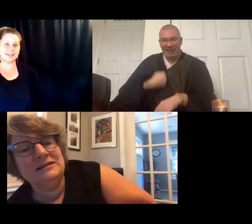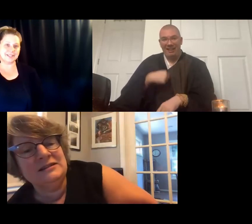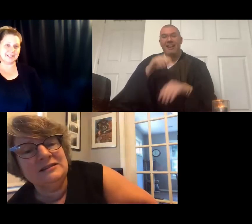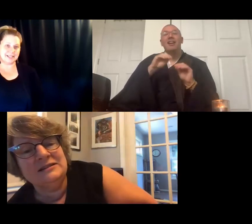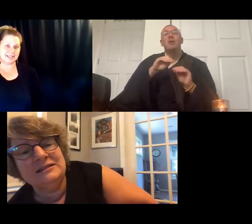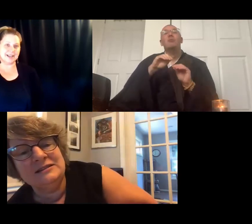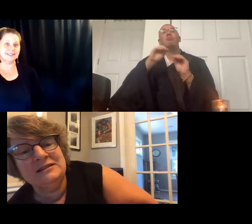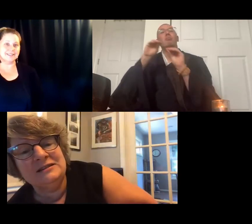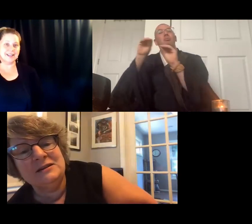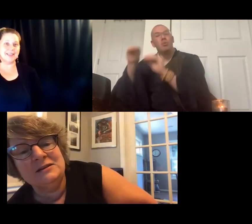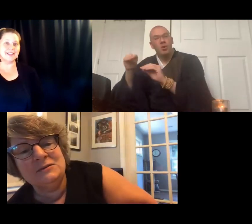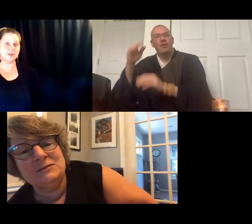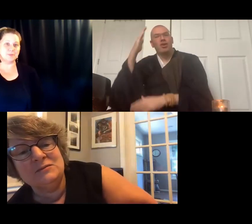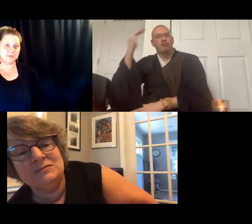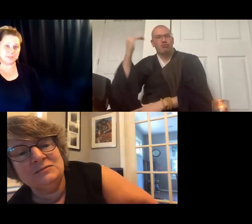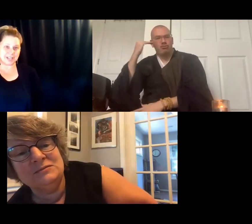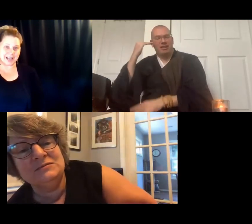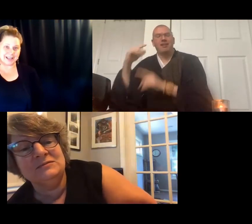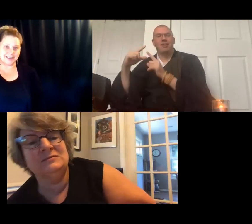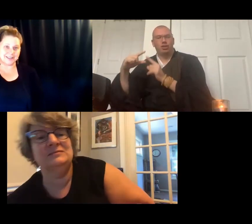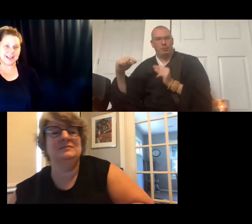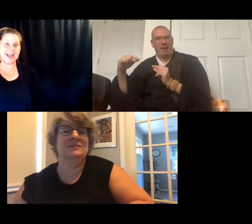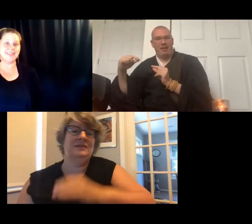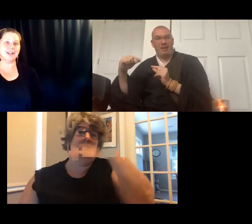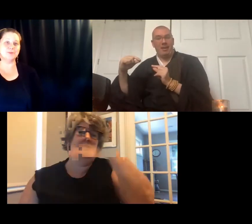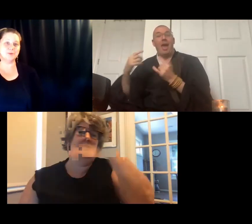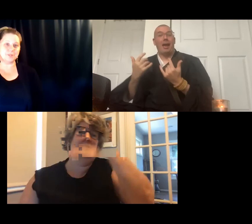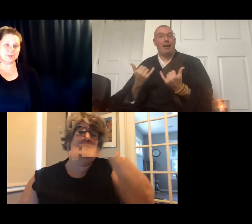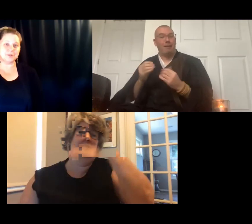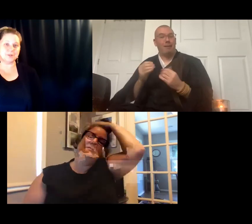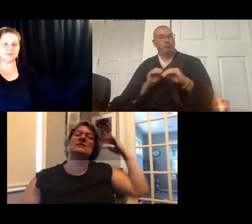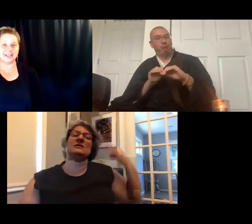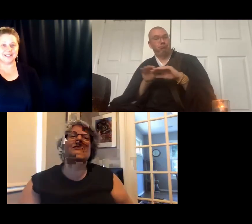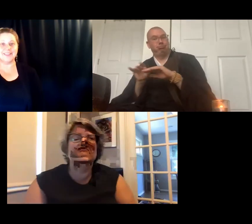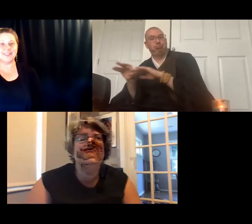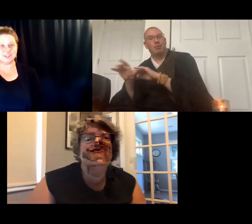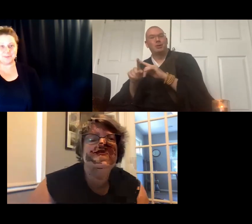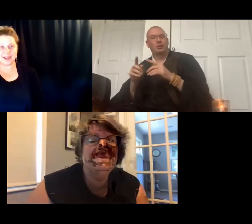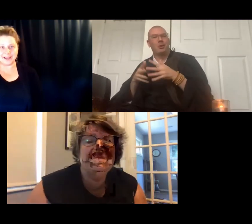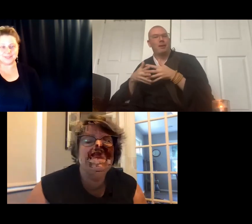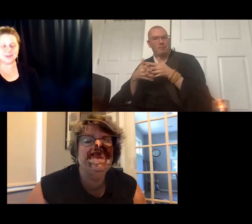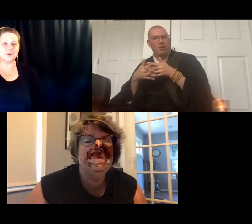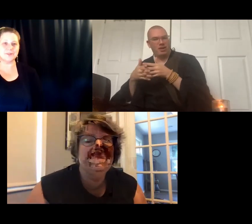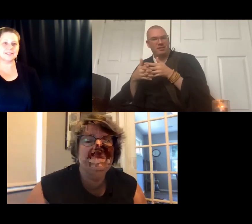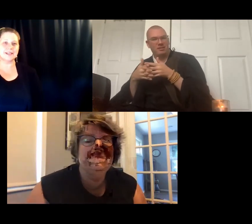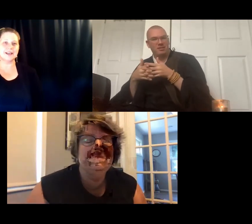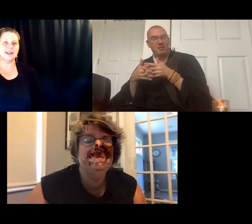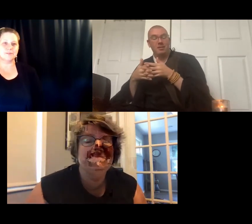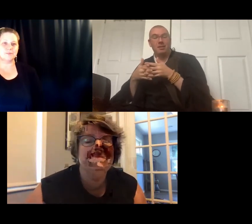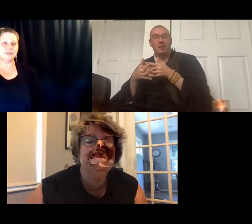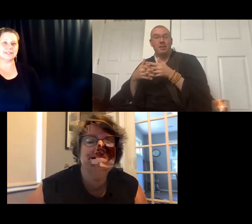it started in India, and later it moved to China, and then it moved to Korea, and then Japan. So